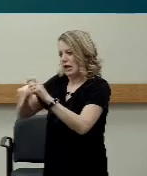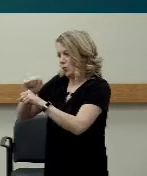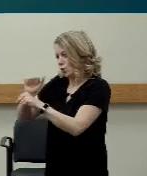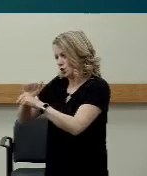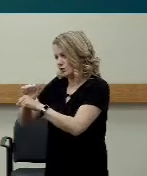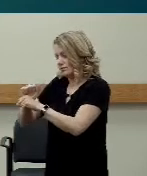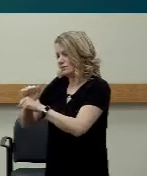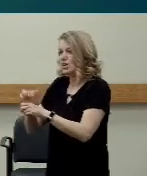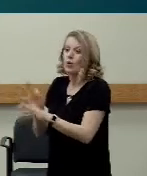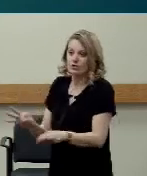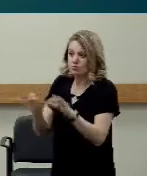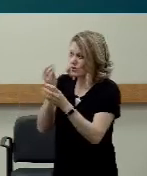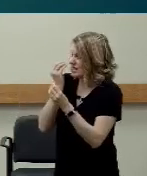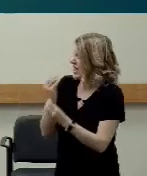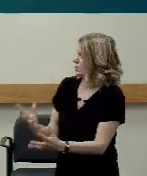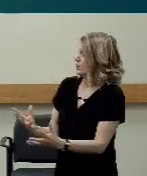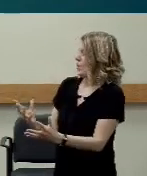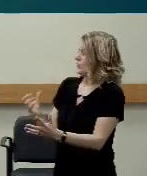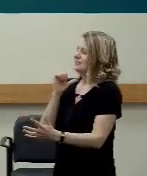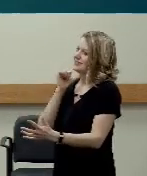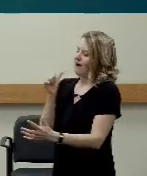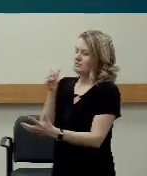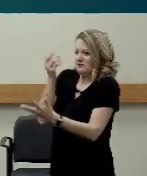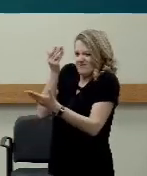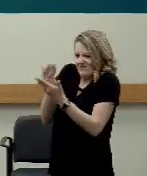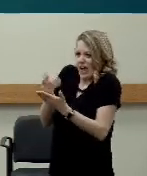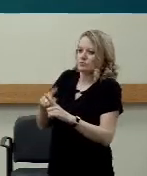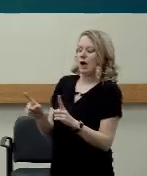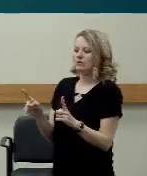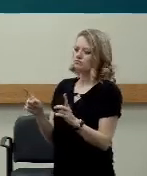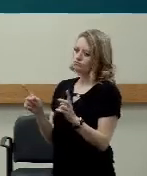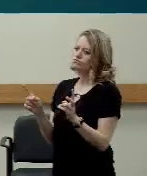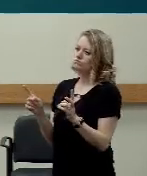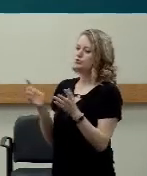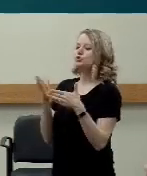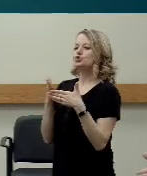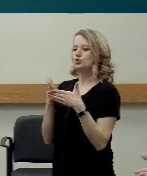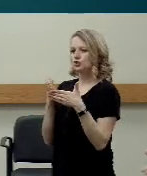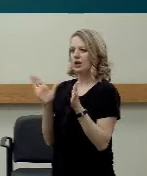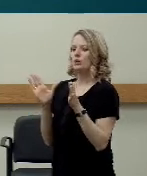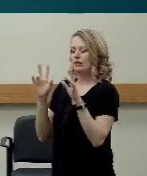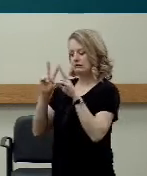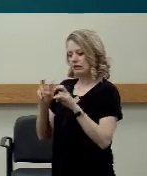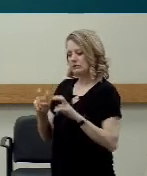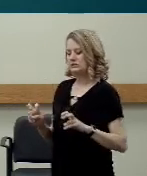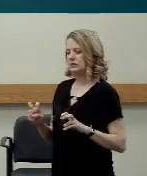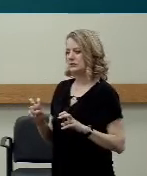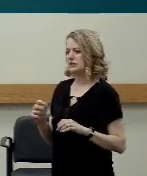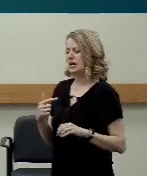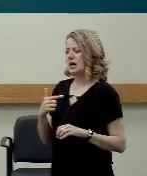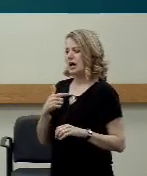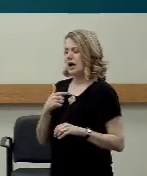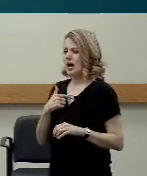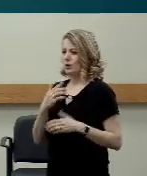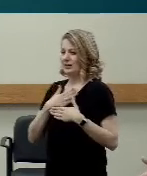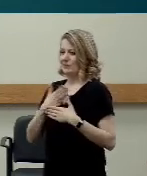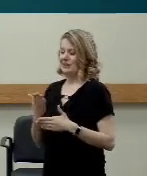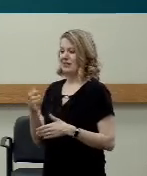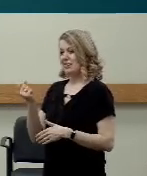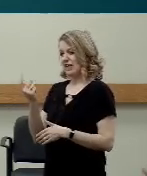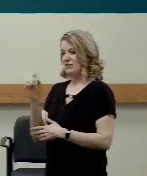an absolute fact, it's more of an anecdotal analysis, but probably upwards of half of the 11%